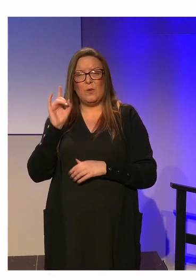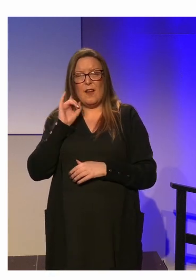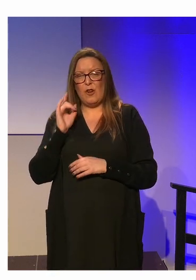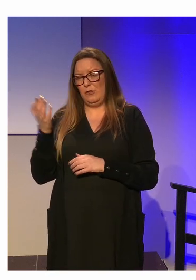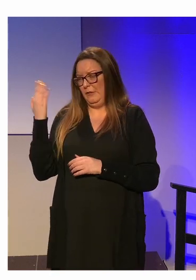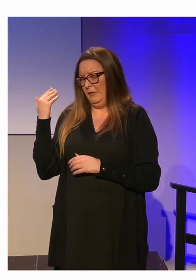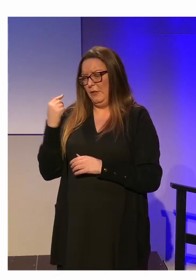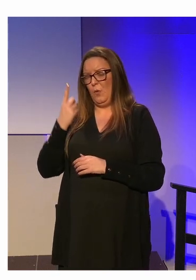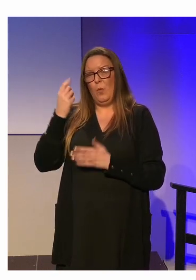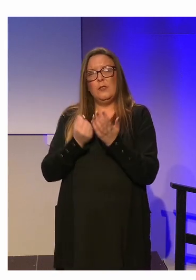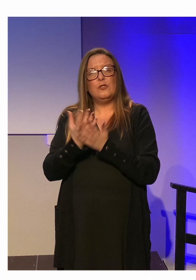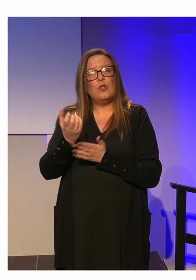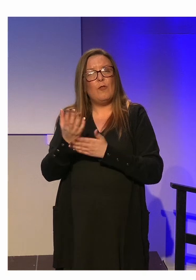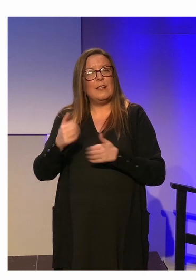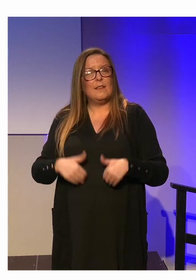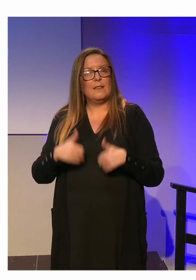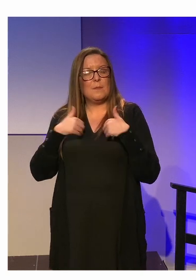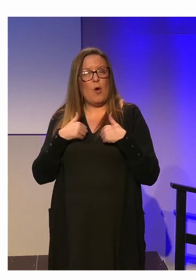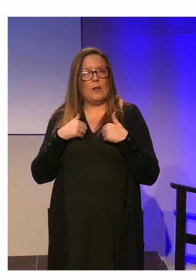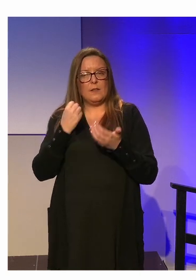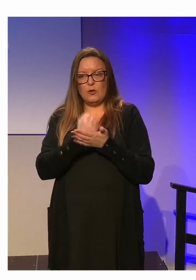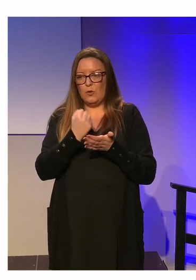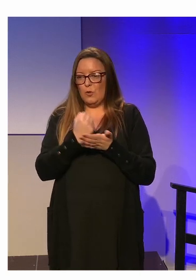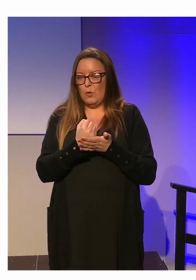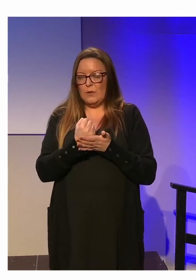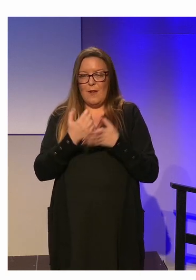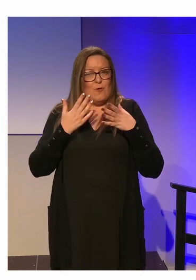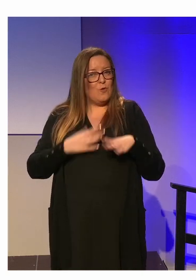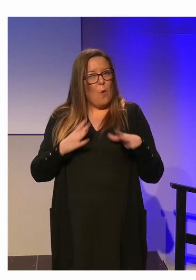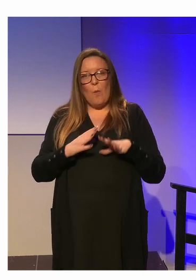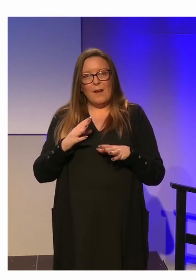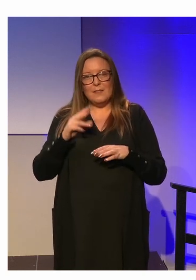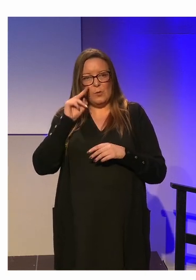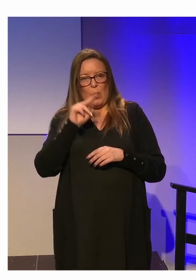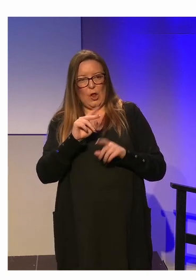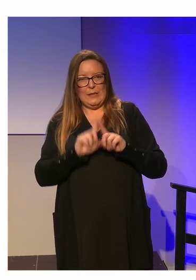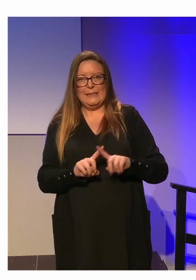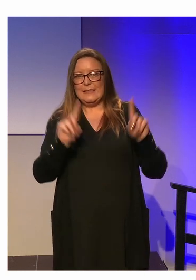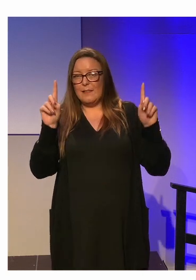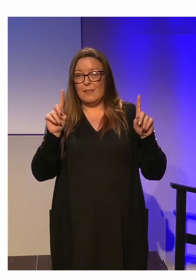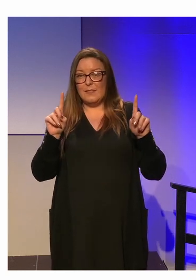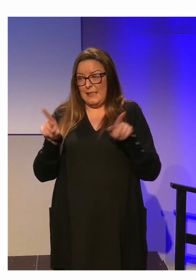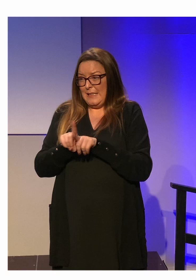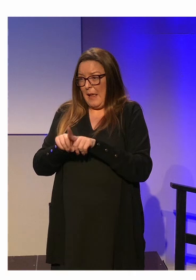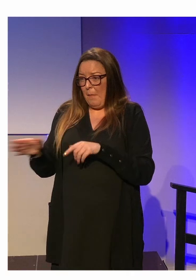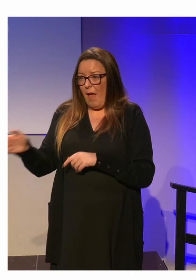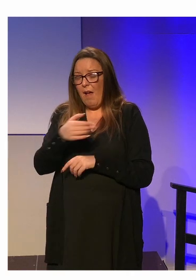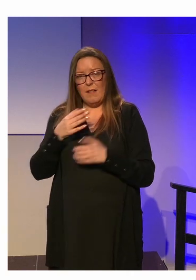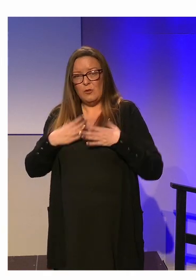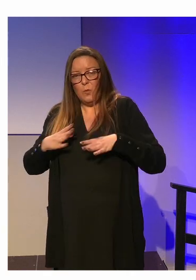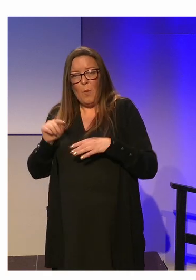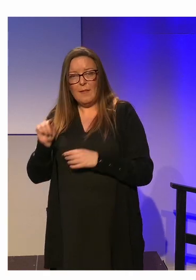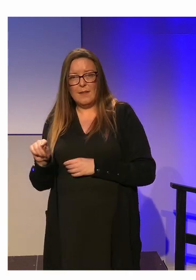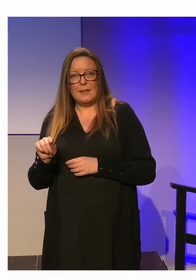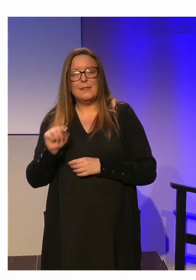in one of the stories this morning, students do not want to look different, right, than others, none of us do. And so that is